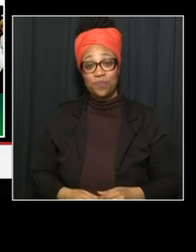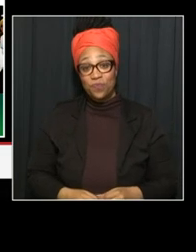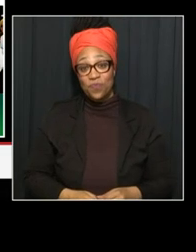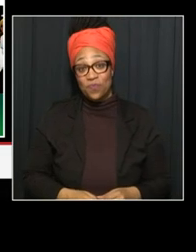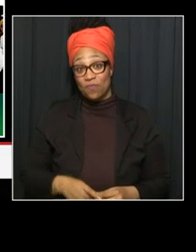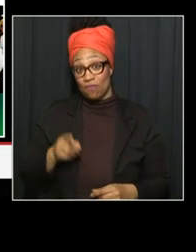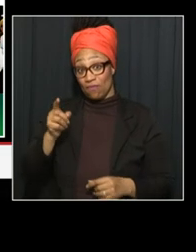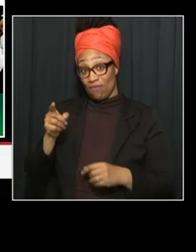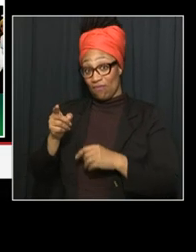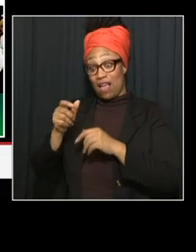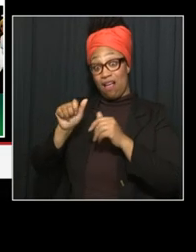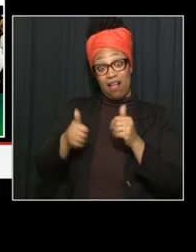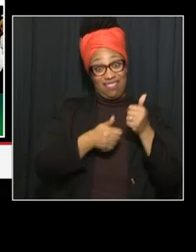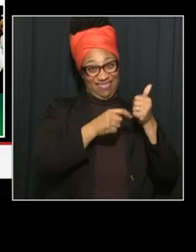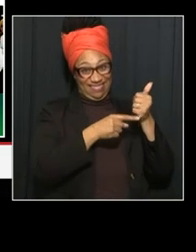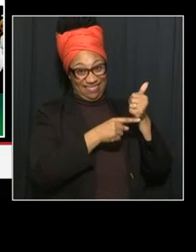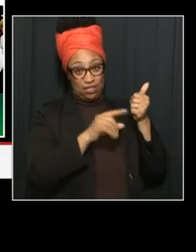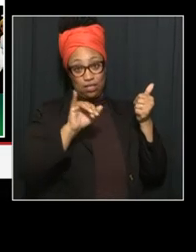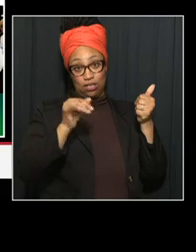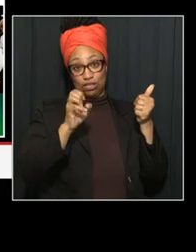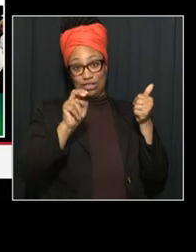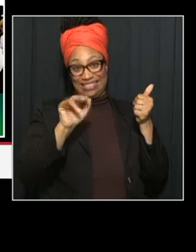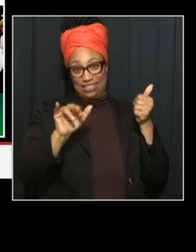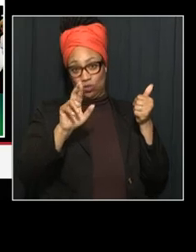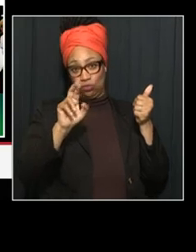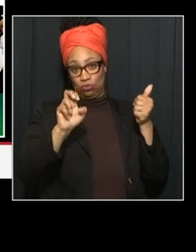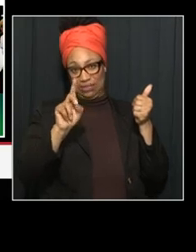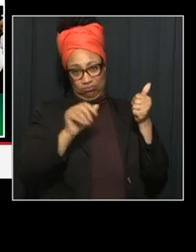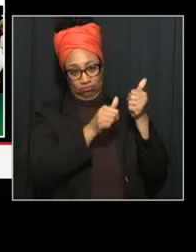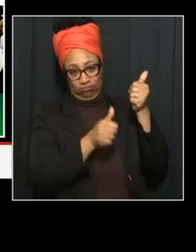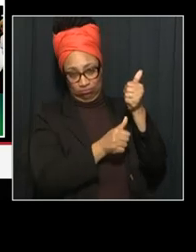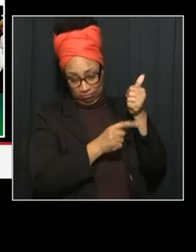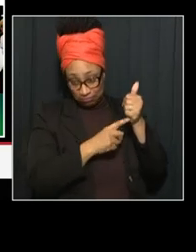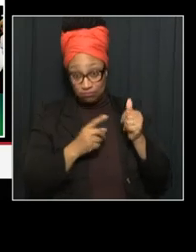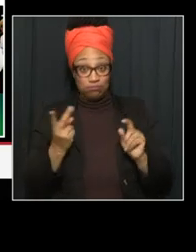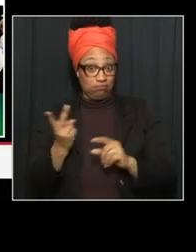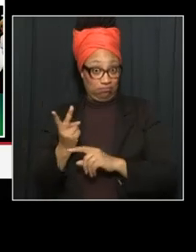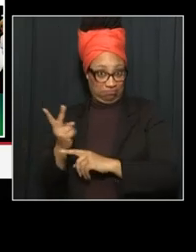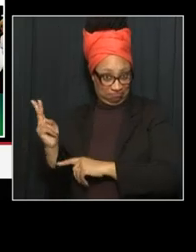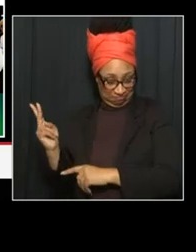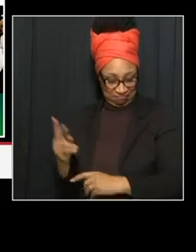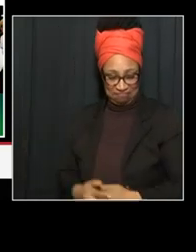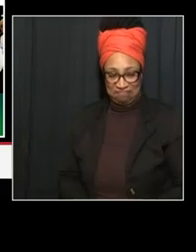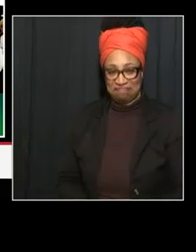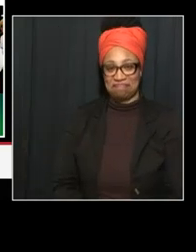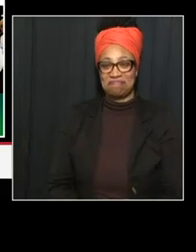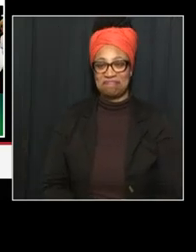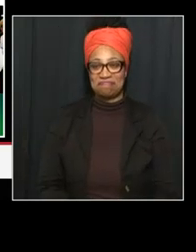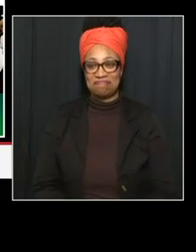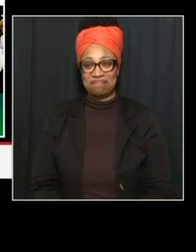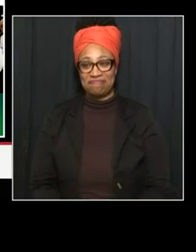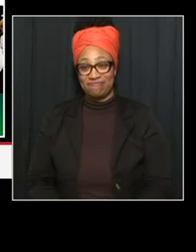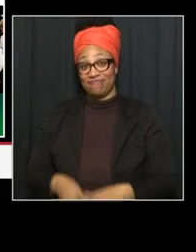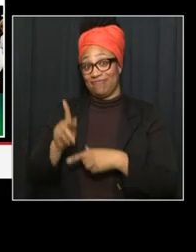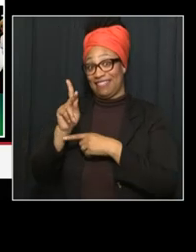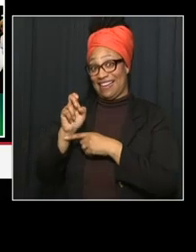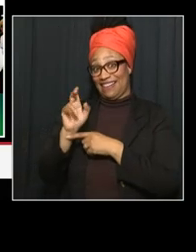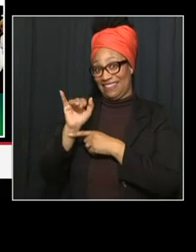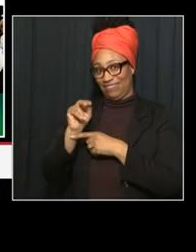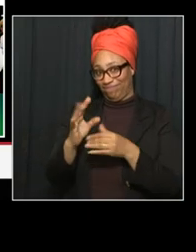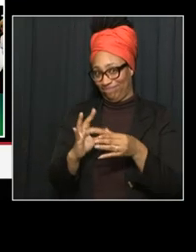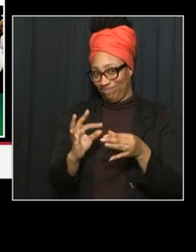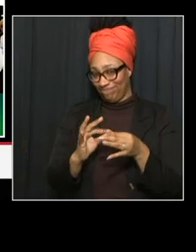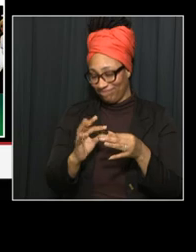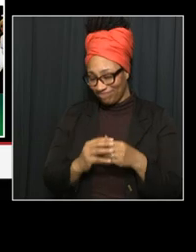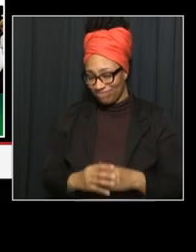questions. Thank you, Mayor. Welcome, everyone. Thank you for having me today. So I've been through every